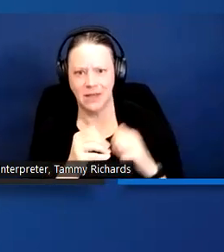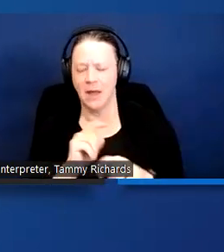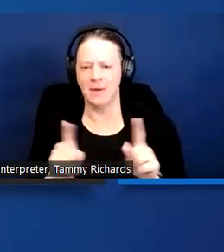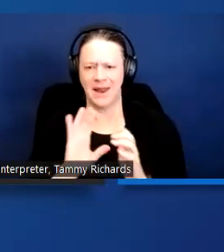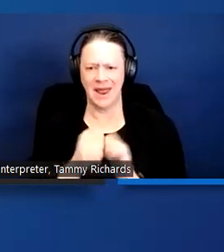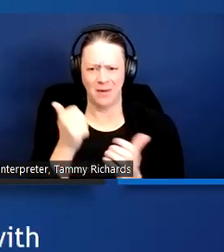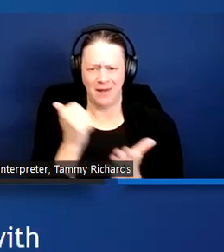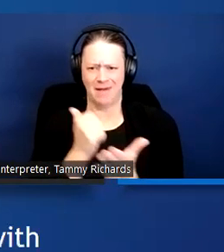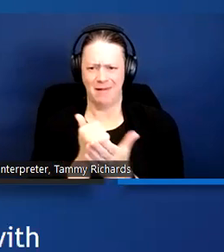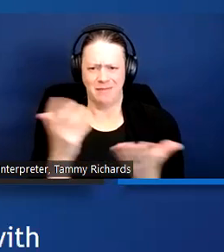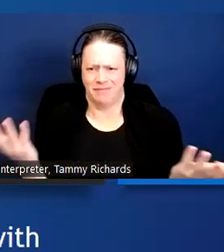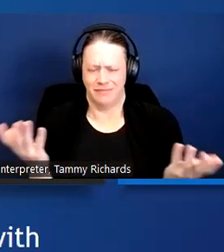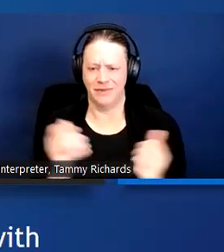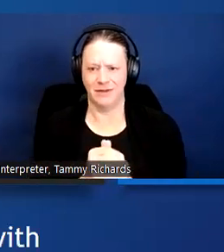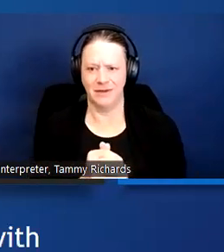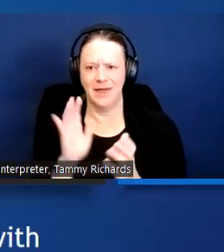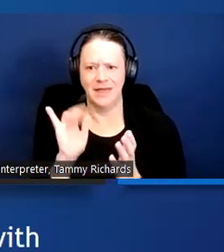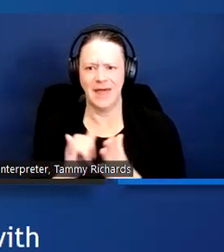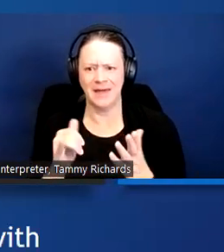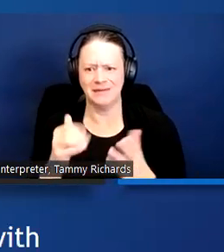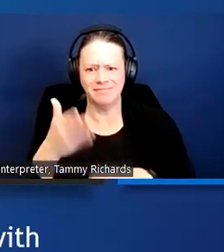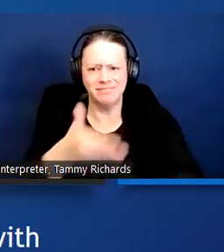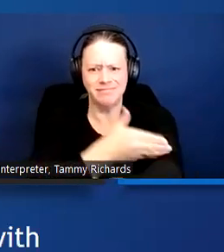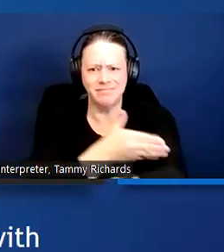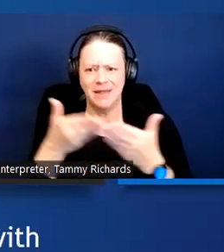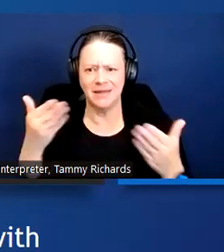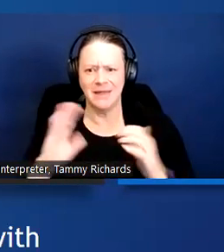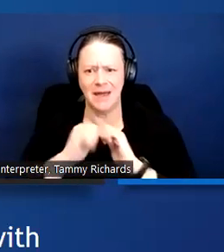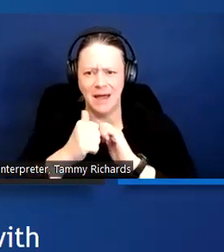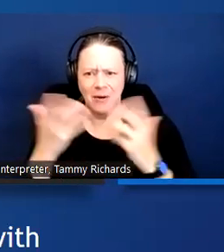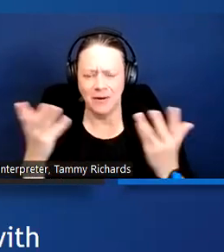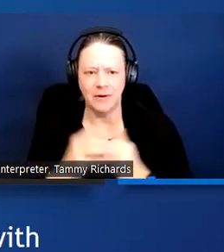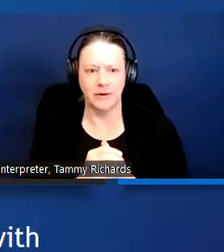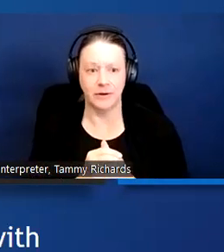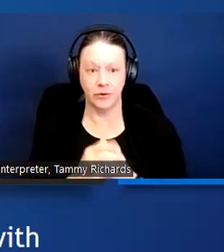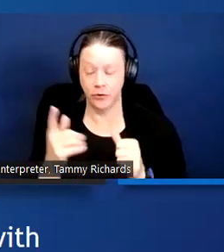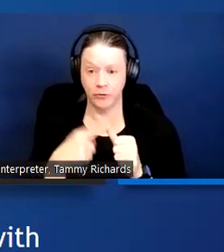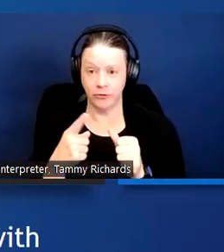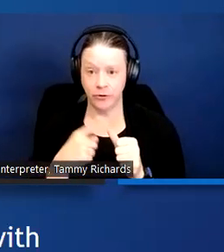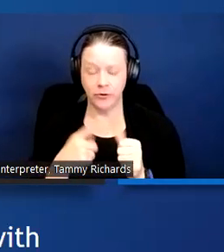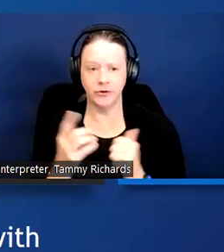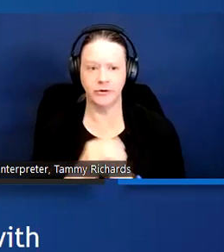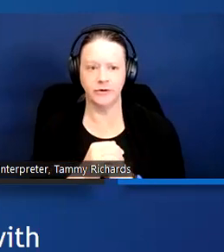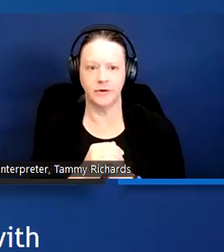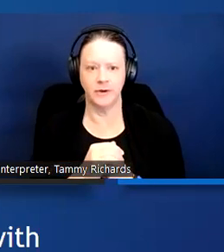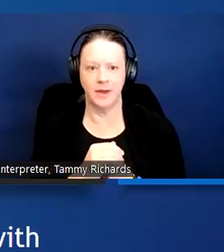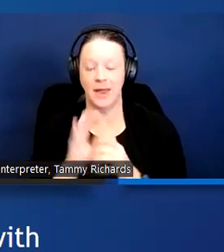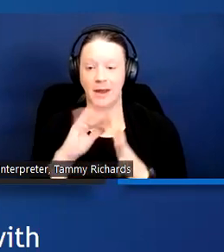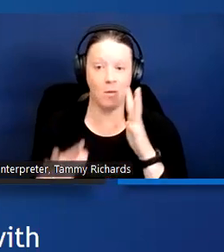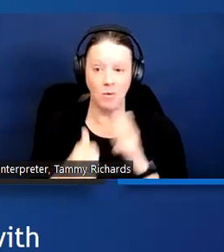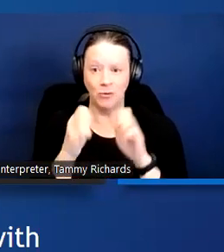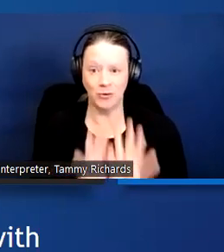help? What difference does this make? So the first thing, and the arguably most important